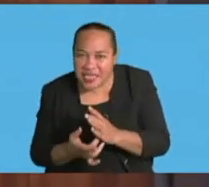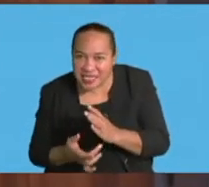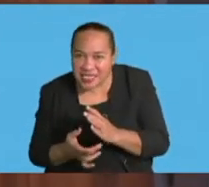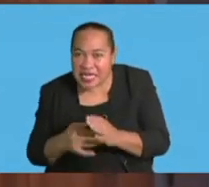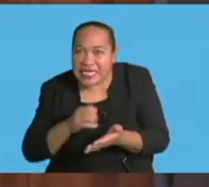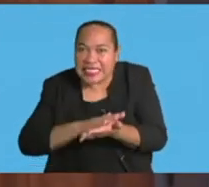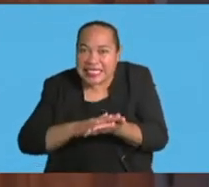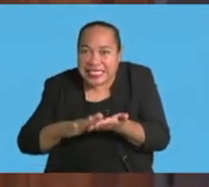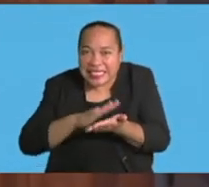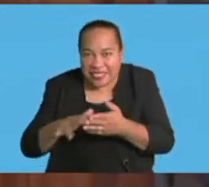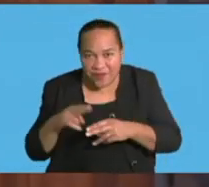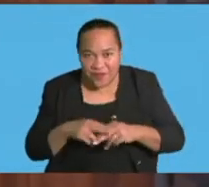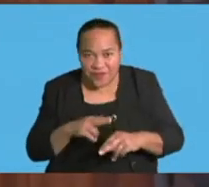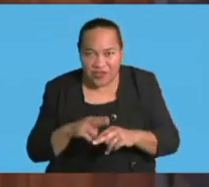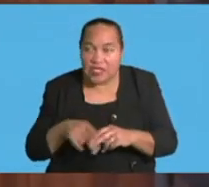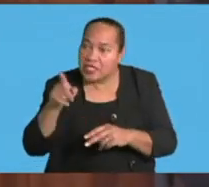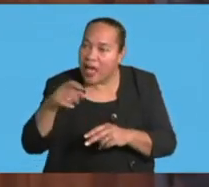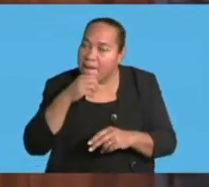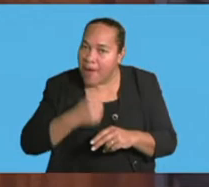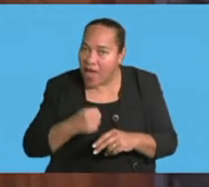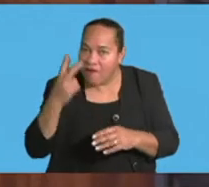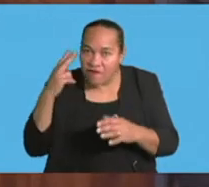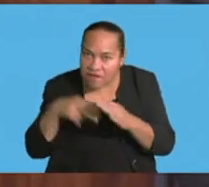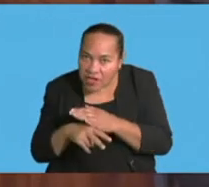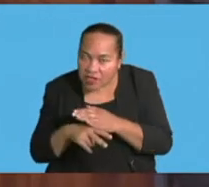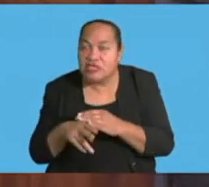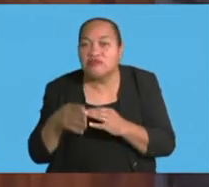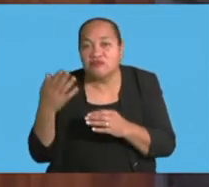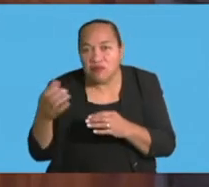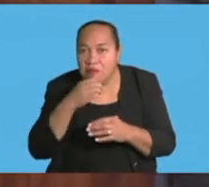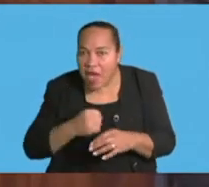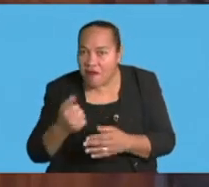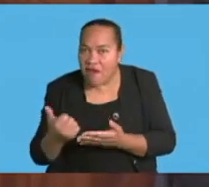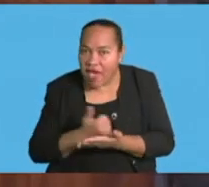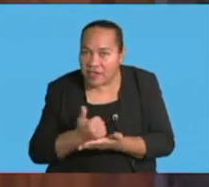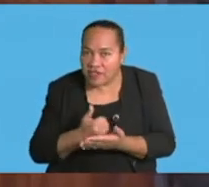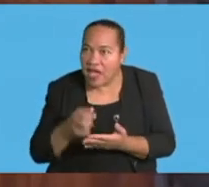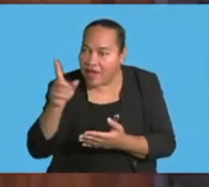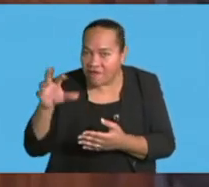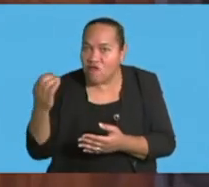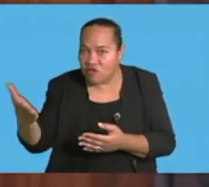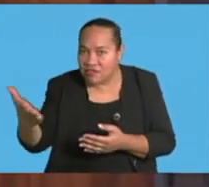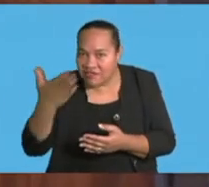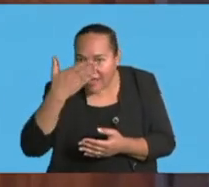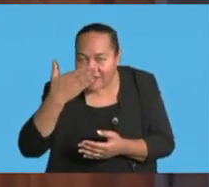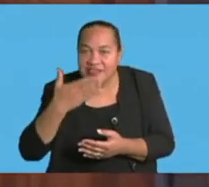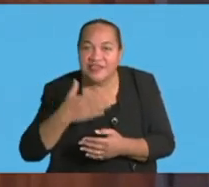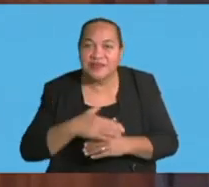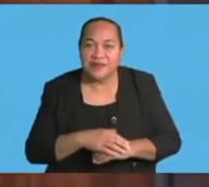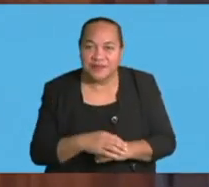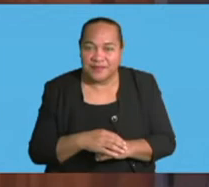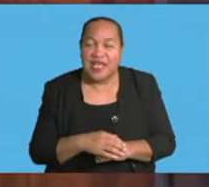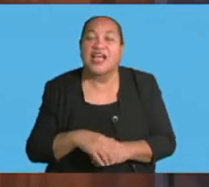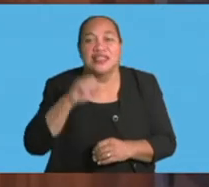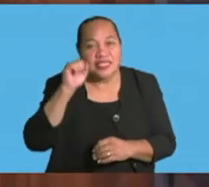Fiji, a man of vision, a man of actions, and a man of results. Yes,